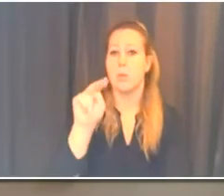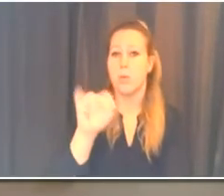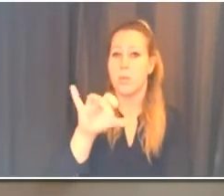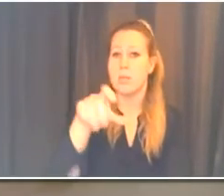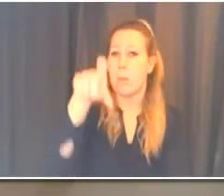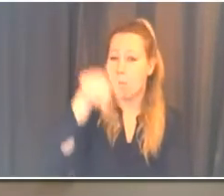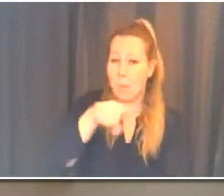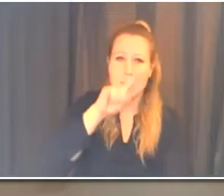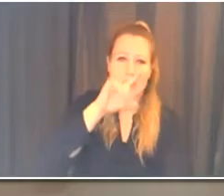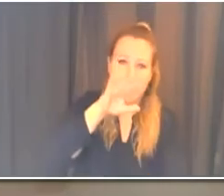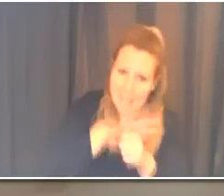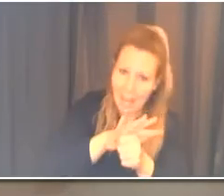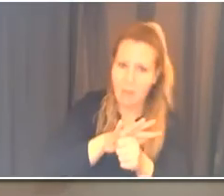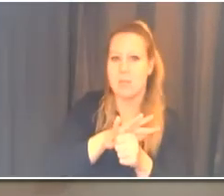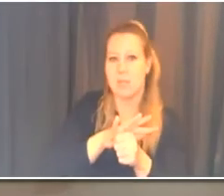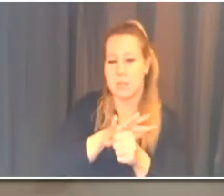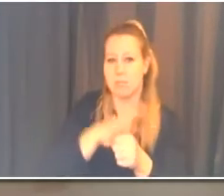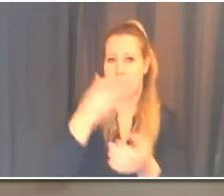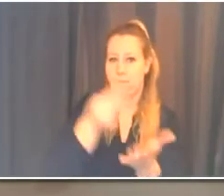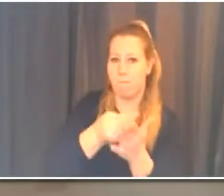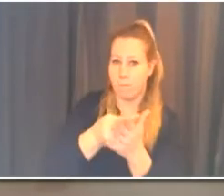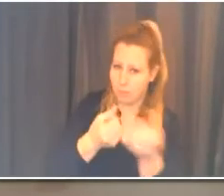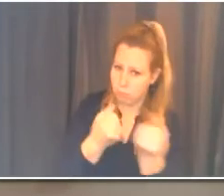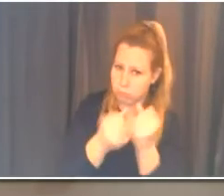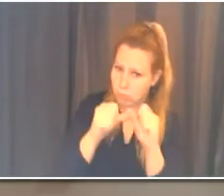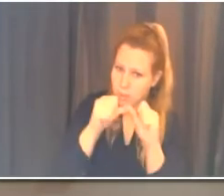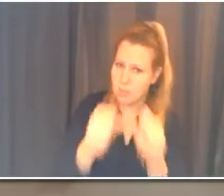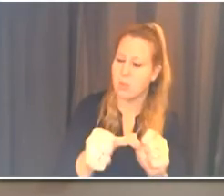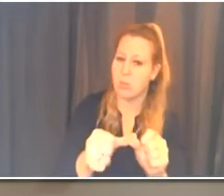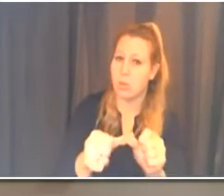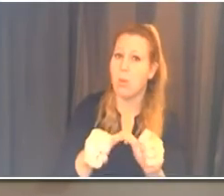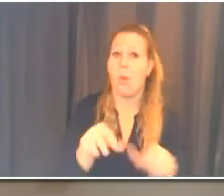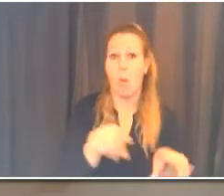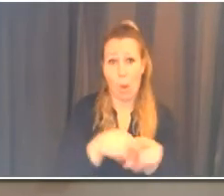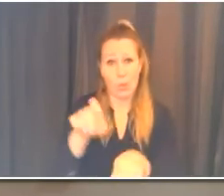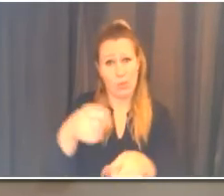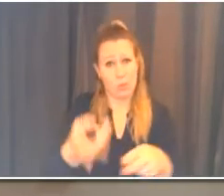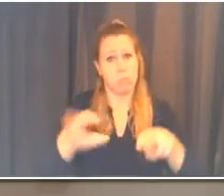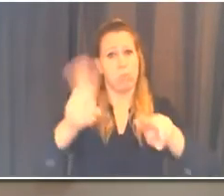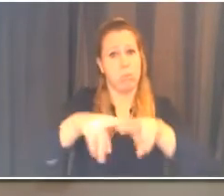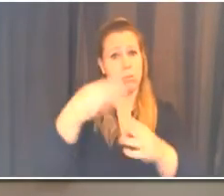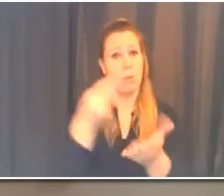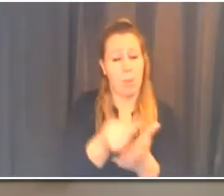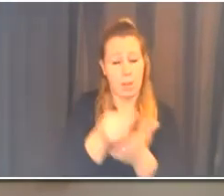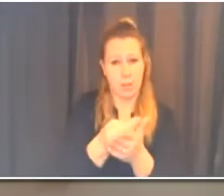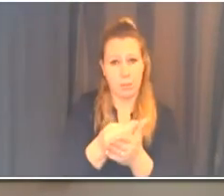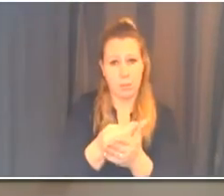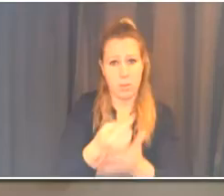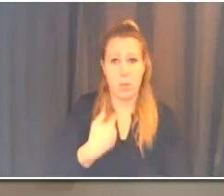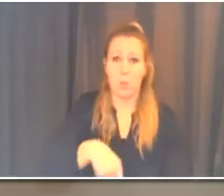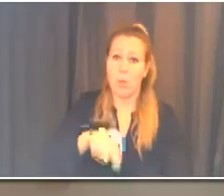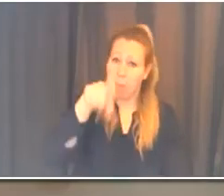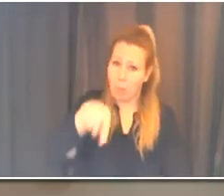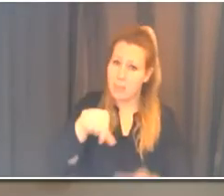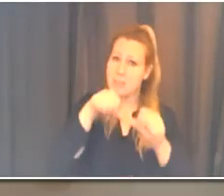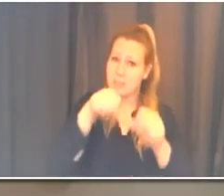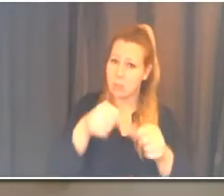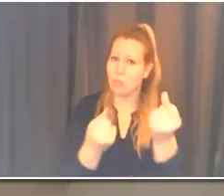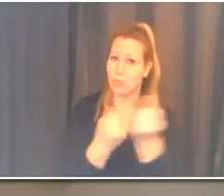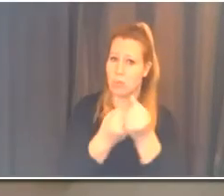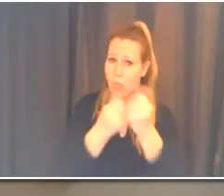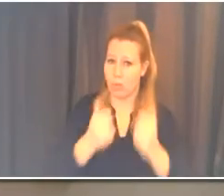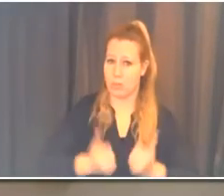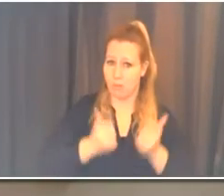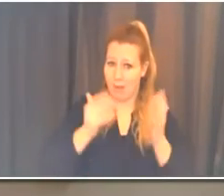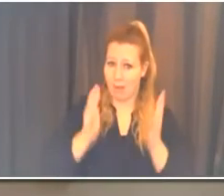Yorkers including survivors of domestic violence nyac launched and is Staffing a covid hotline and our domestic violence law